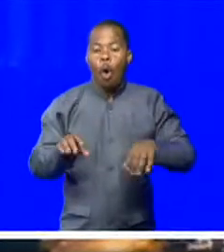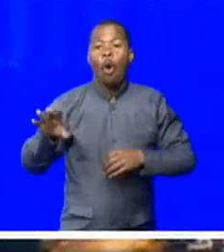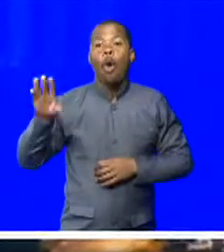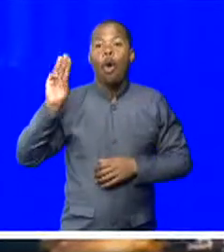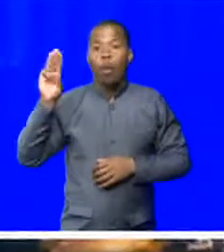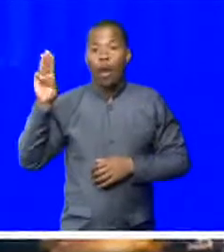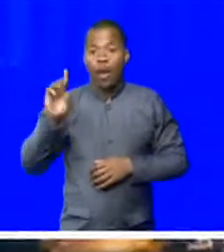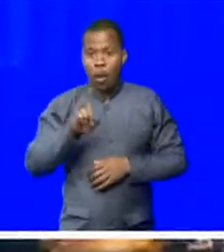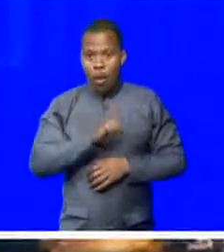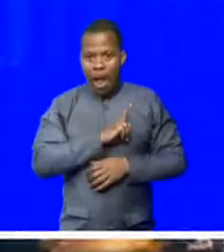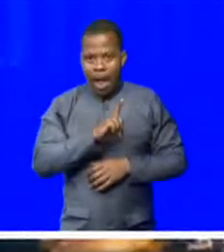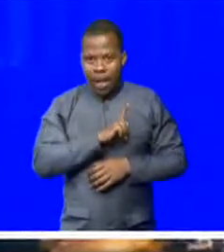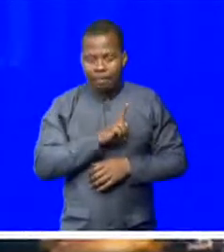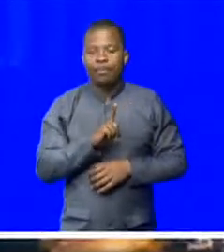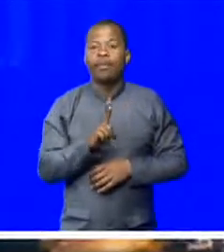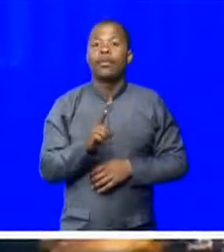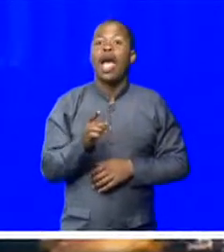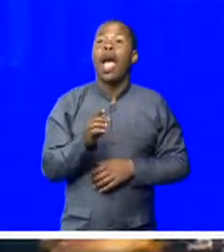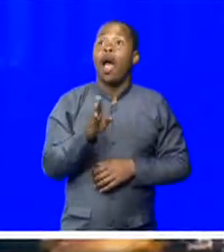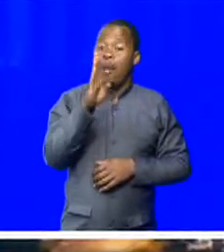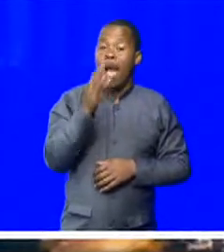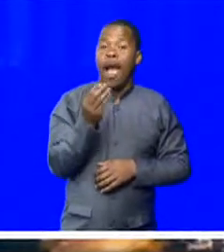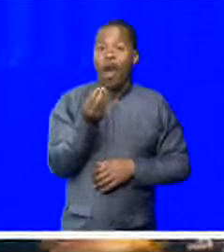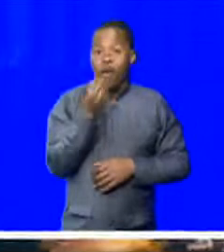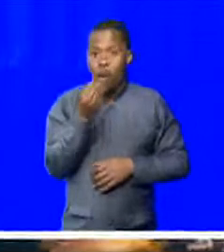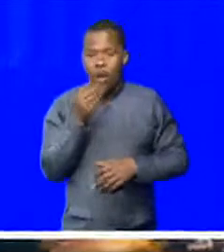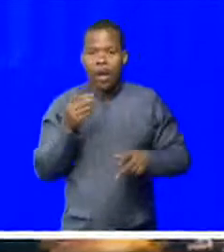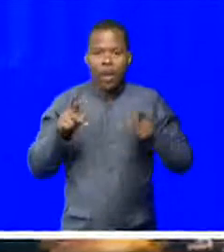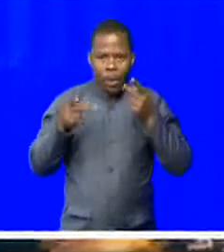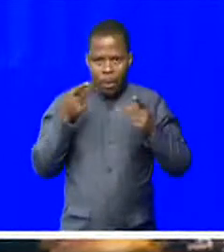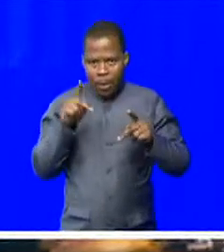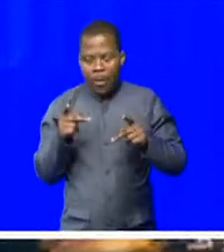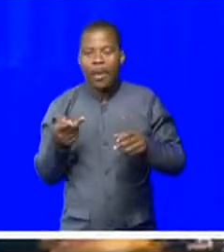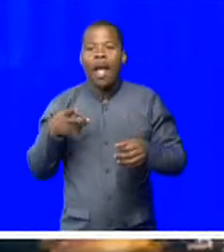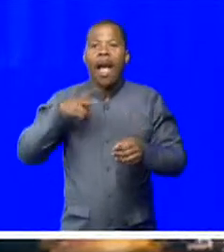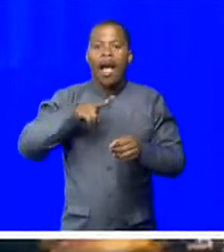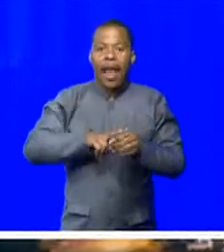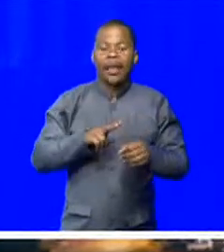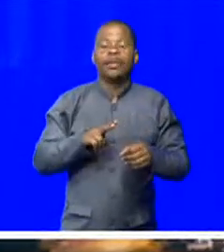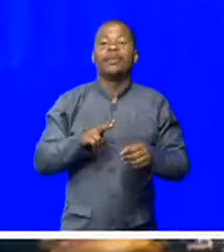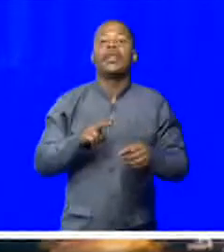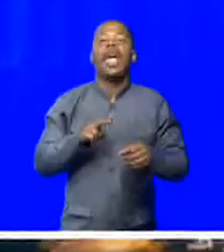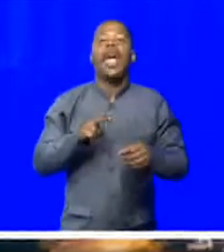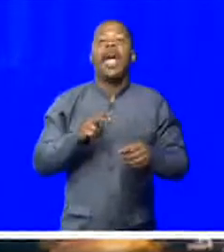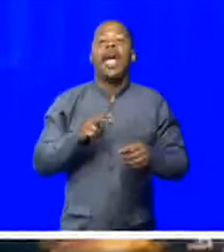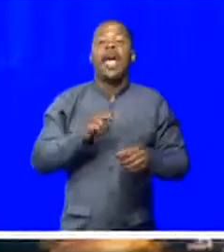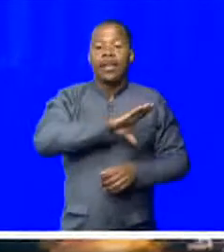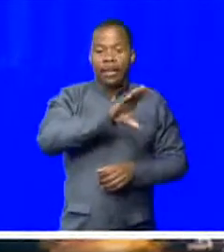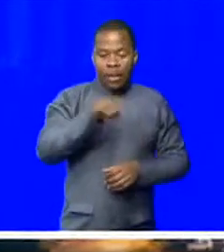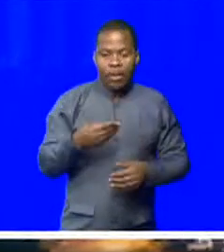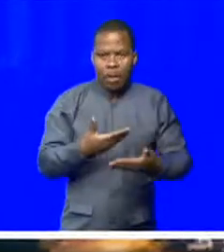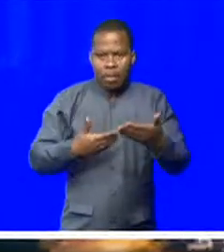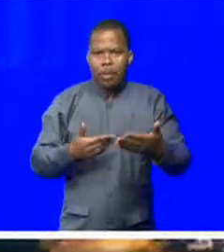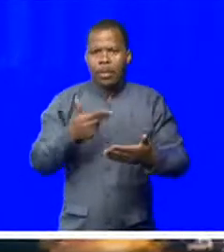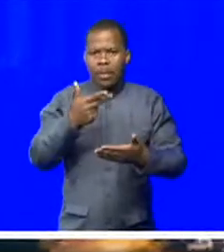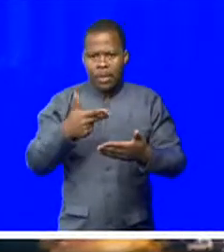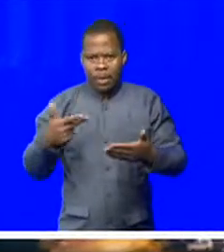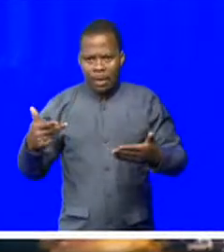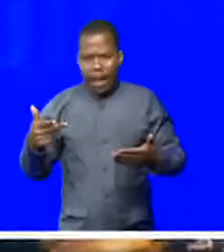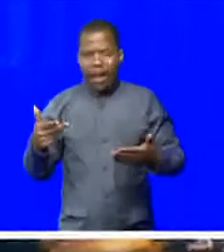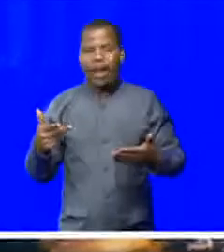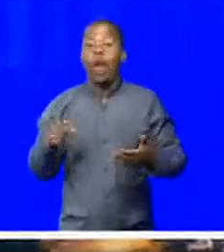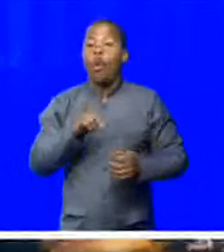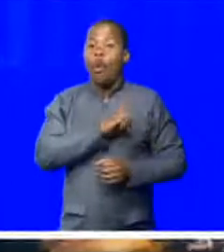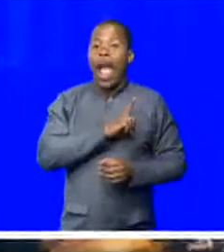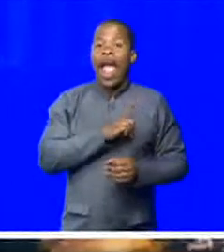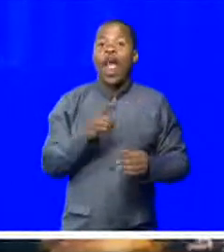working lunch that was hosted by the President. The talks come after the King signed SADC protocols on behalf of the country during the